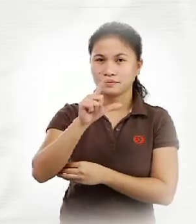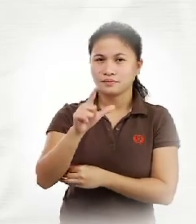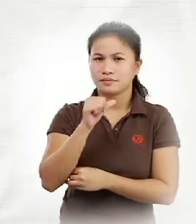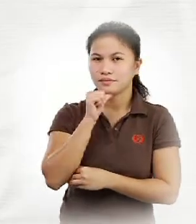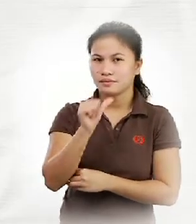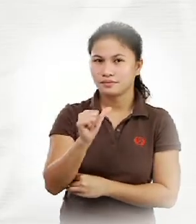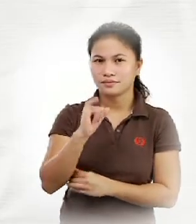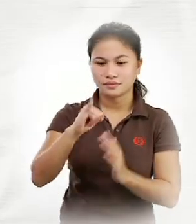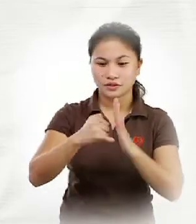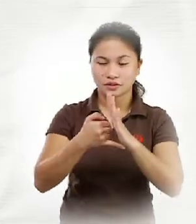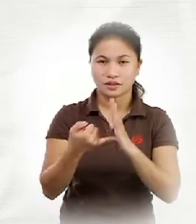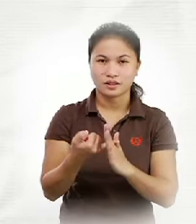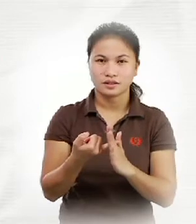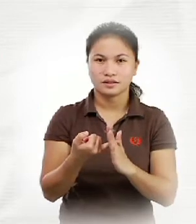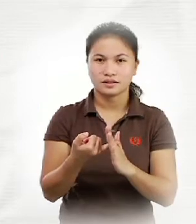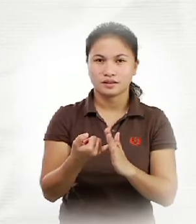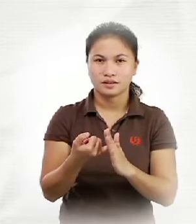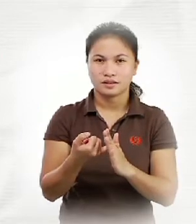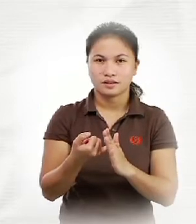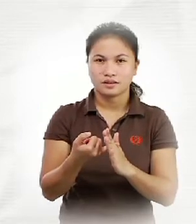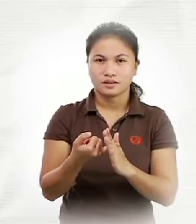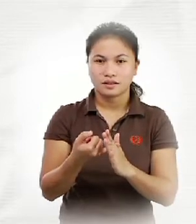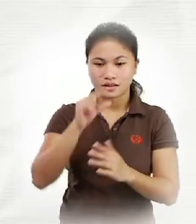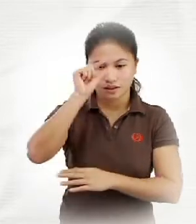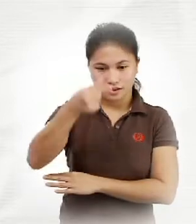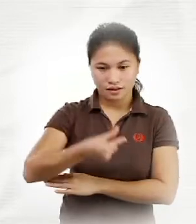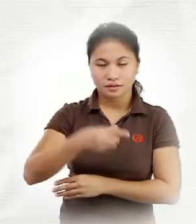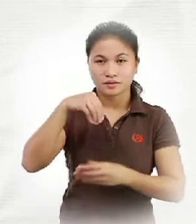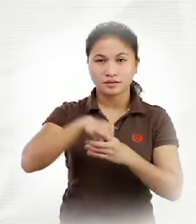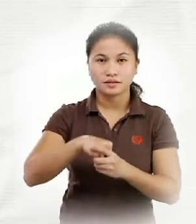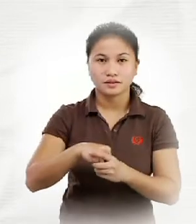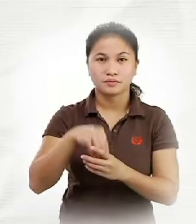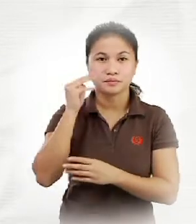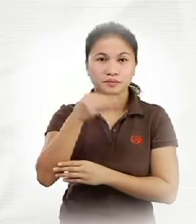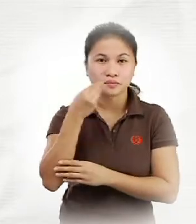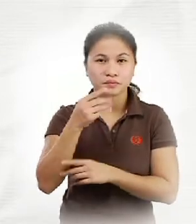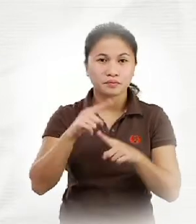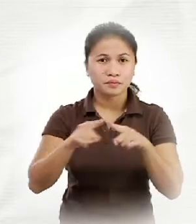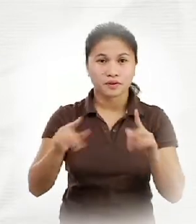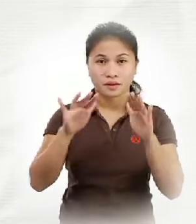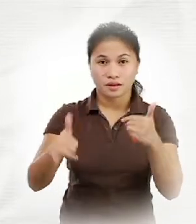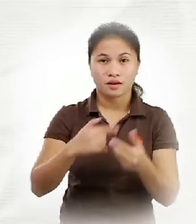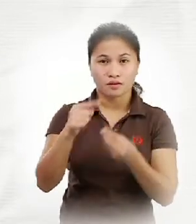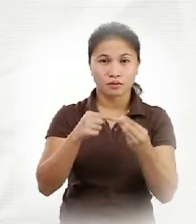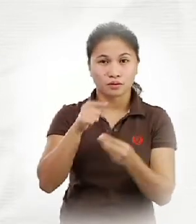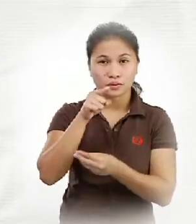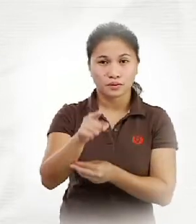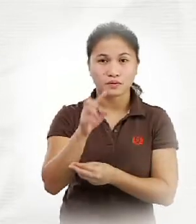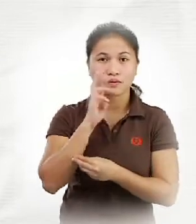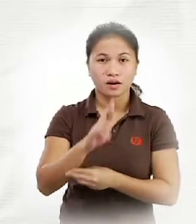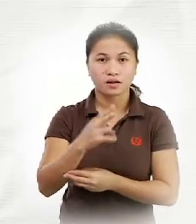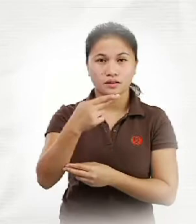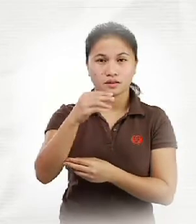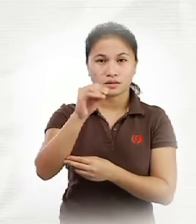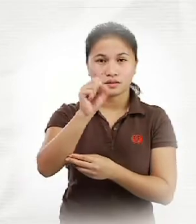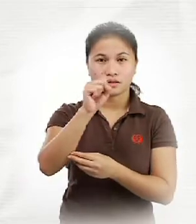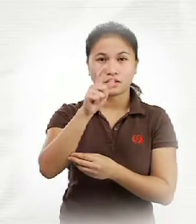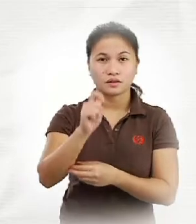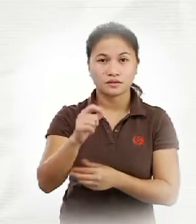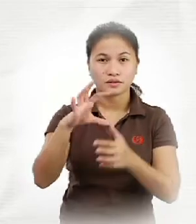us being guests in the meal, but this time, how about if you are the host of the meal? Whom will you